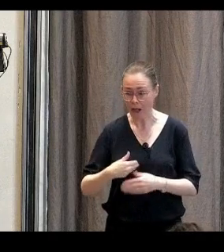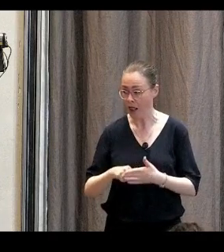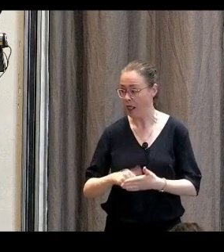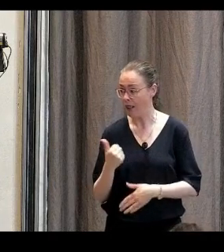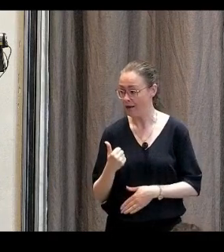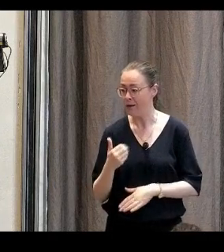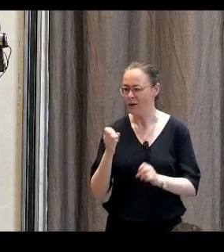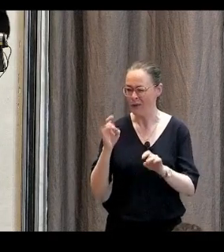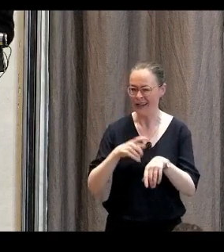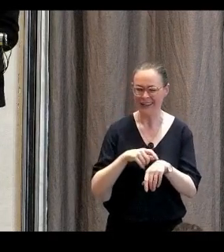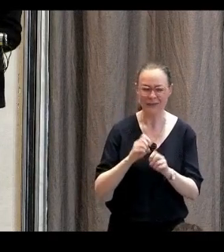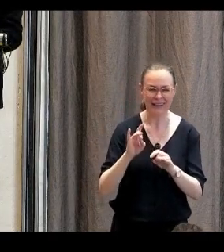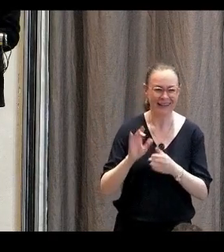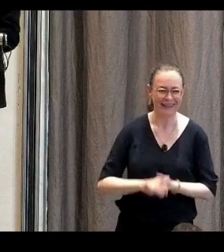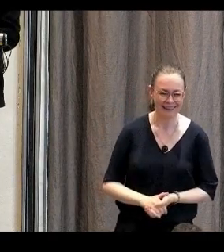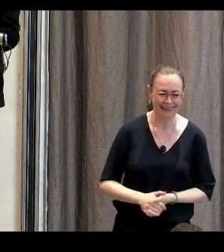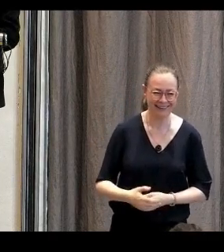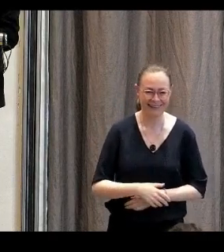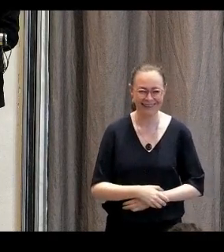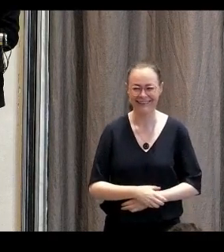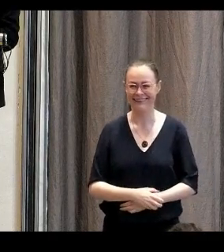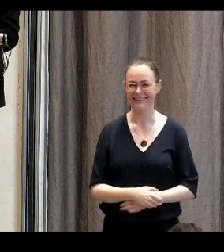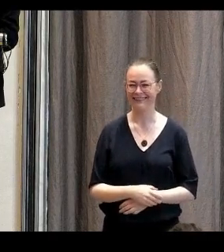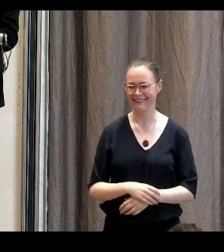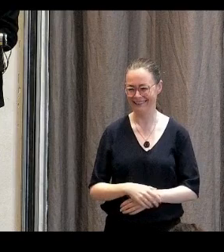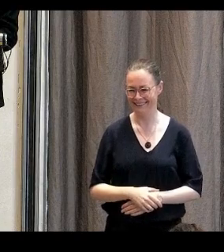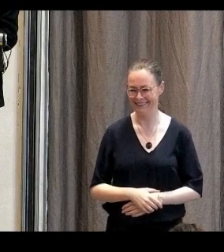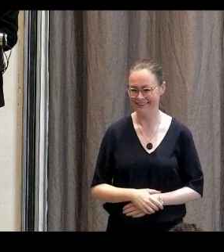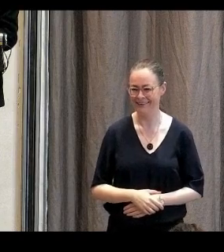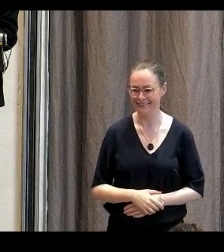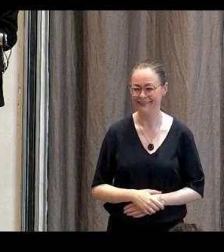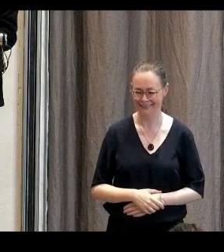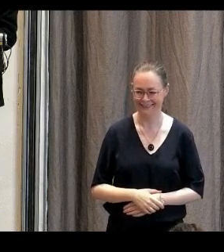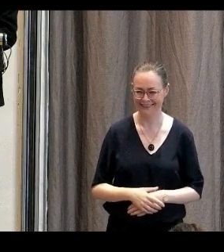we doing? We're okay for time. Okay. So